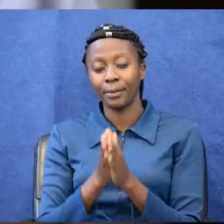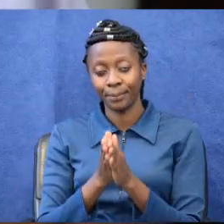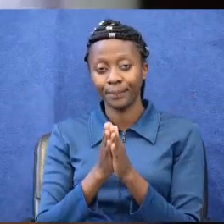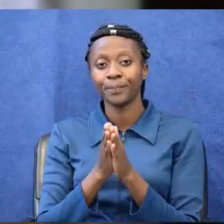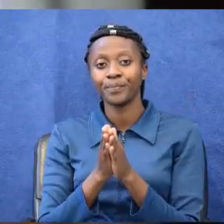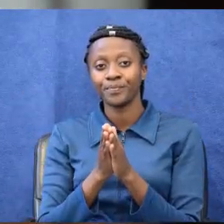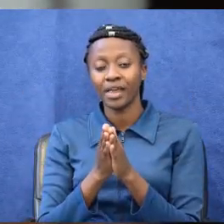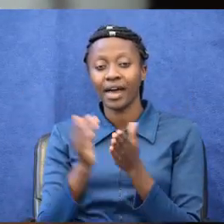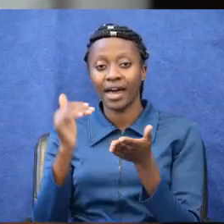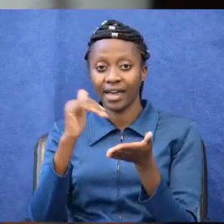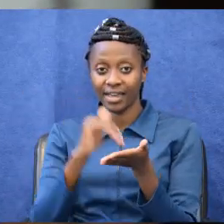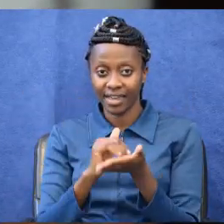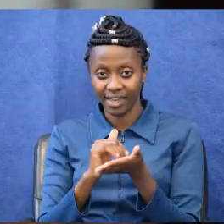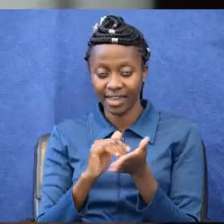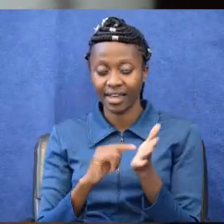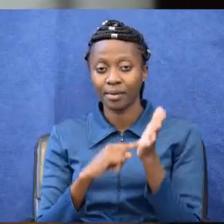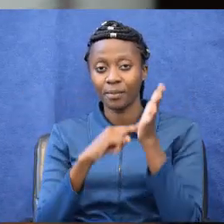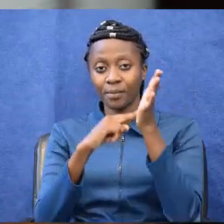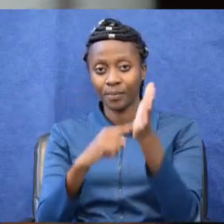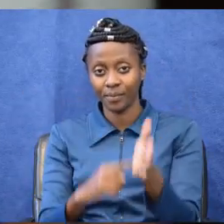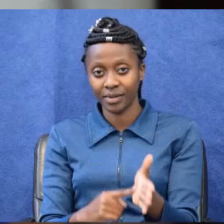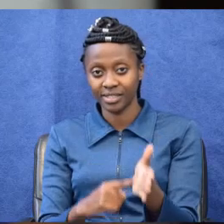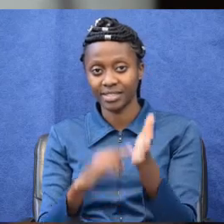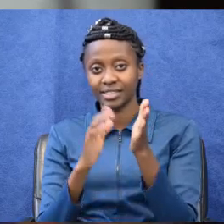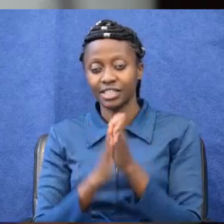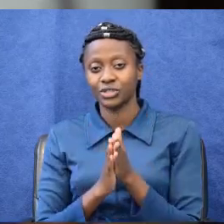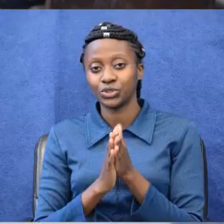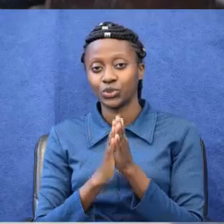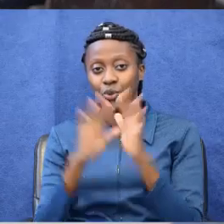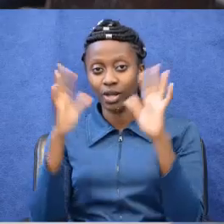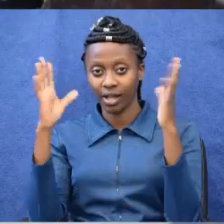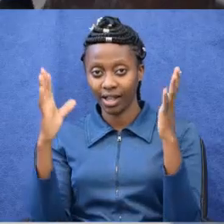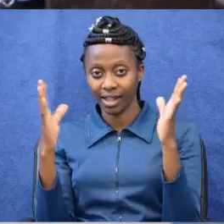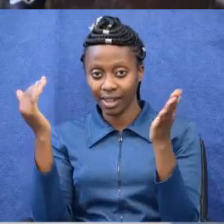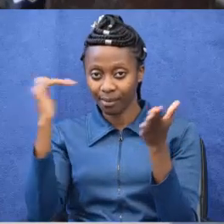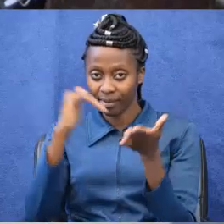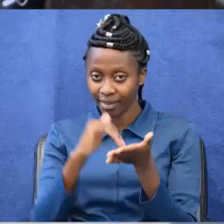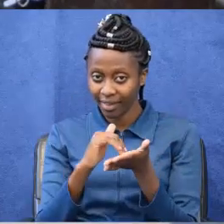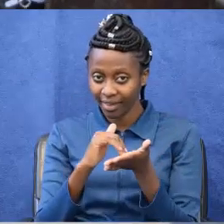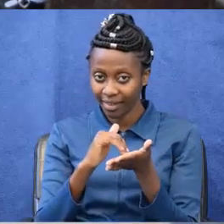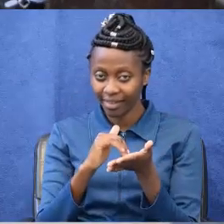again with a presentation. Let us welcome them with a clap again.